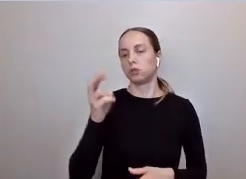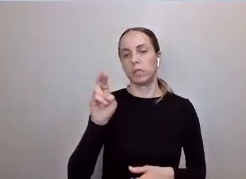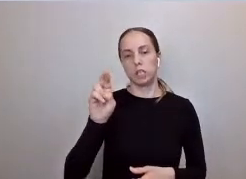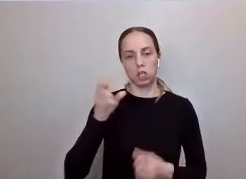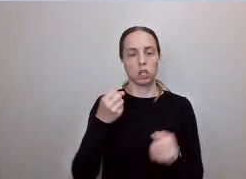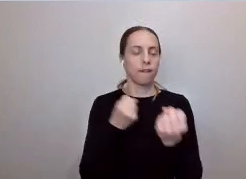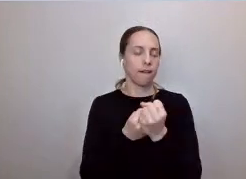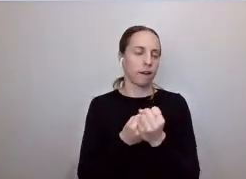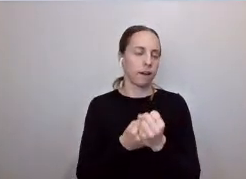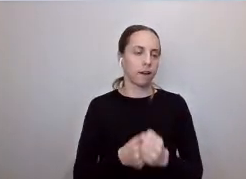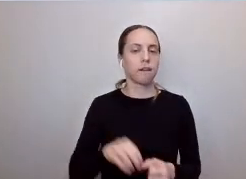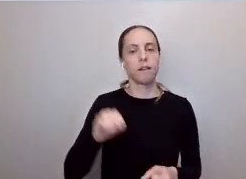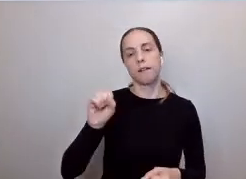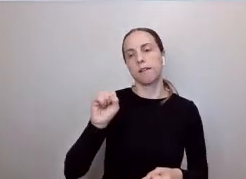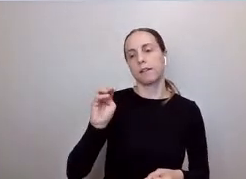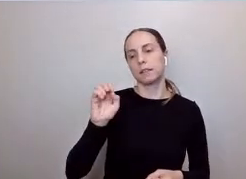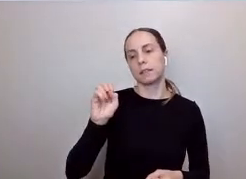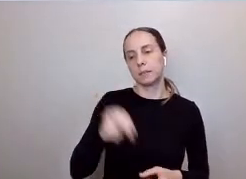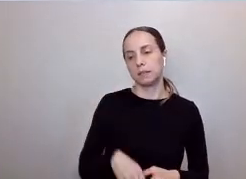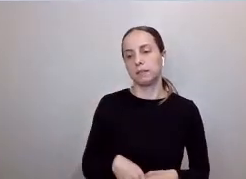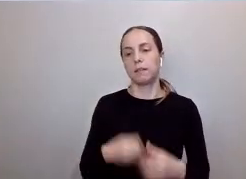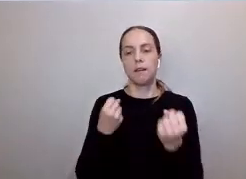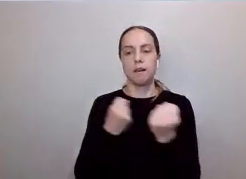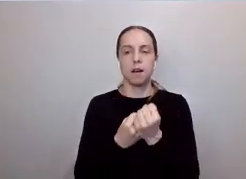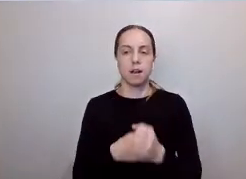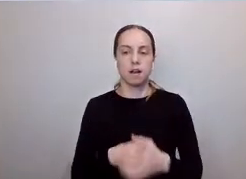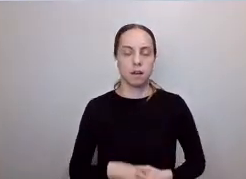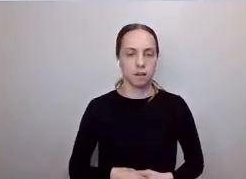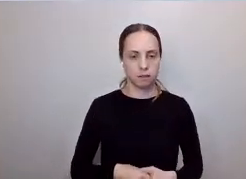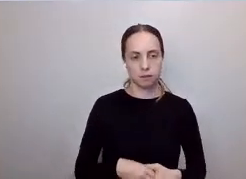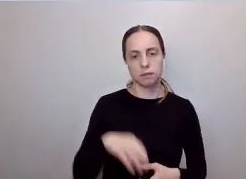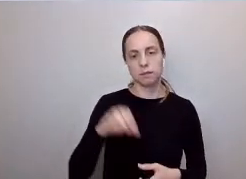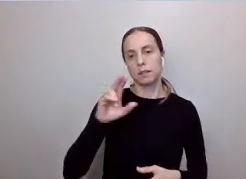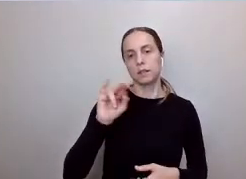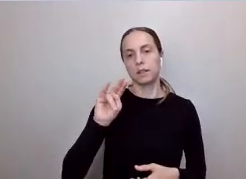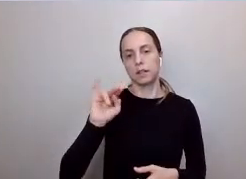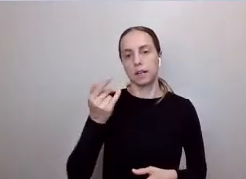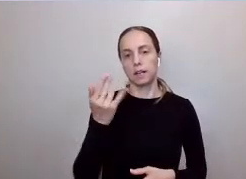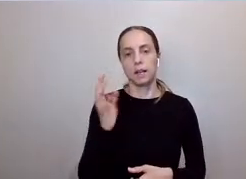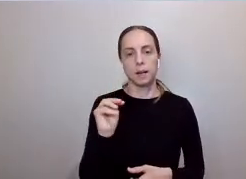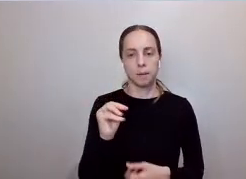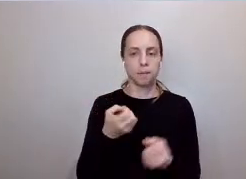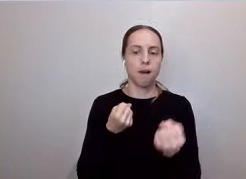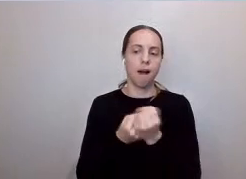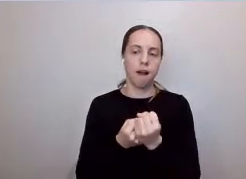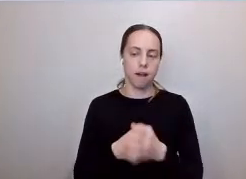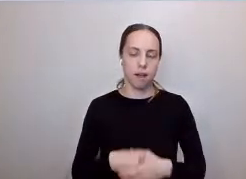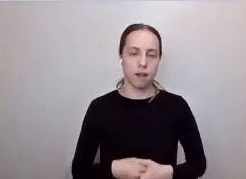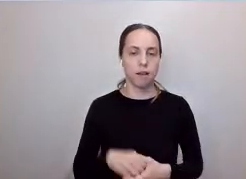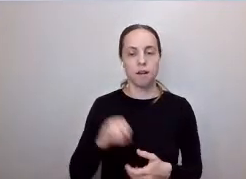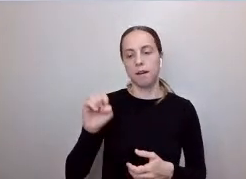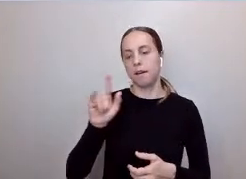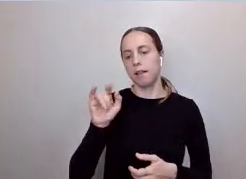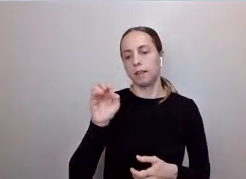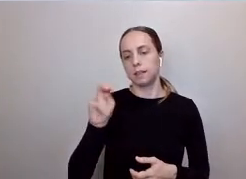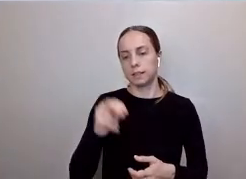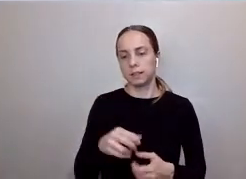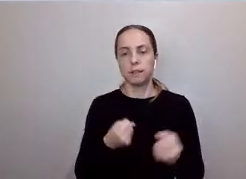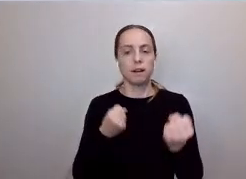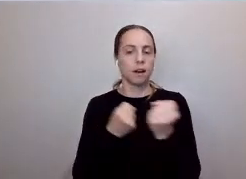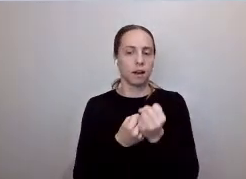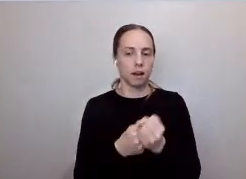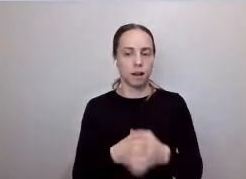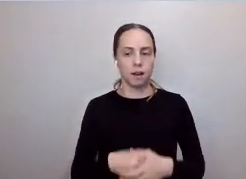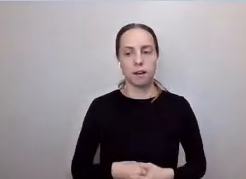Osman. Aye. Councilmember Cunningham. Aye. Councilmember Ellison. Aye. Vice President